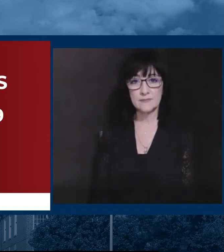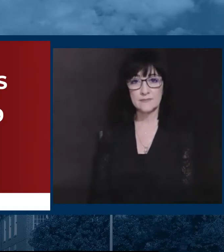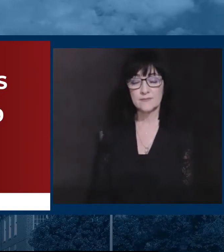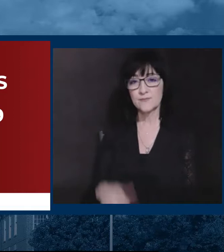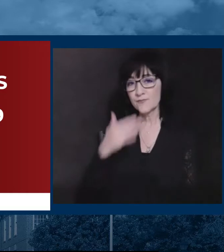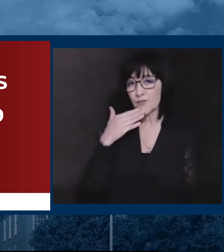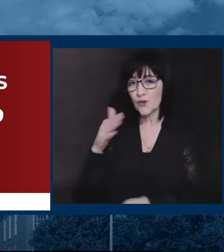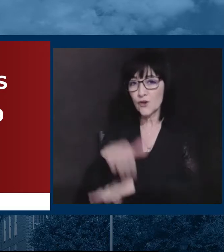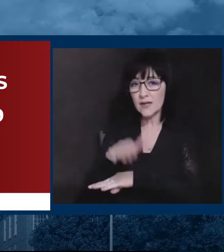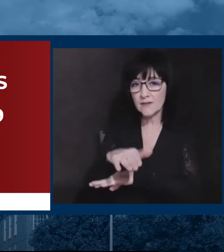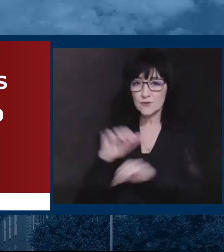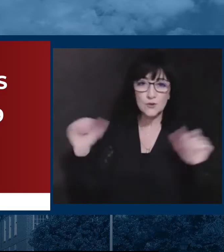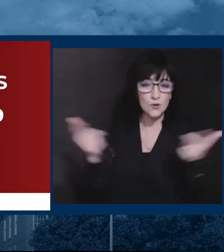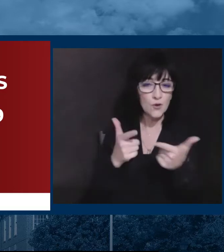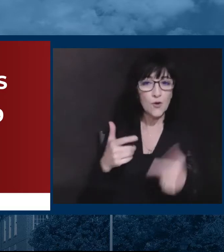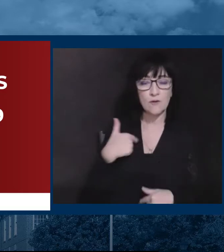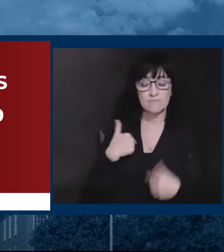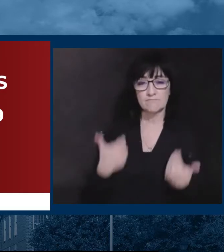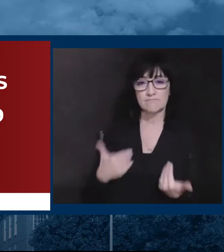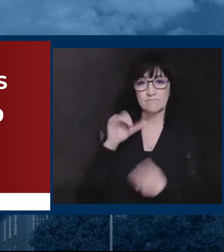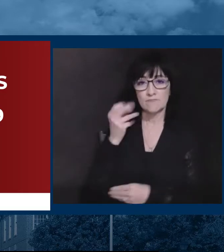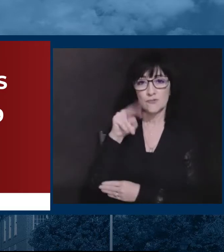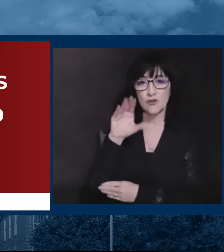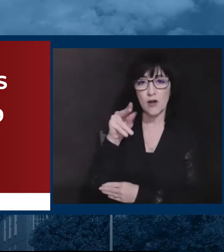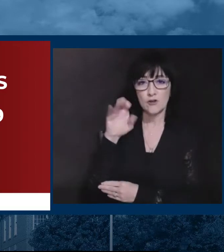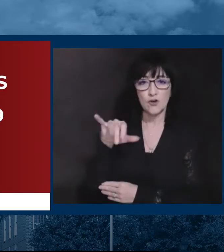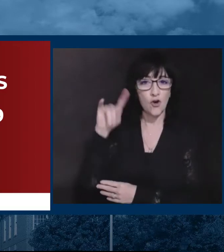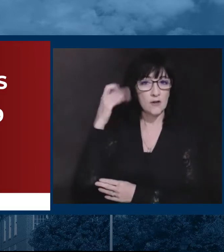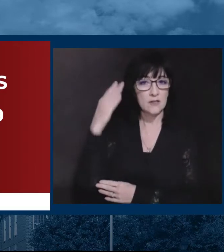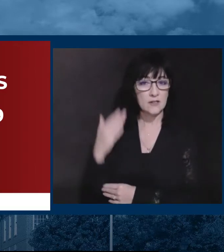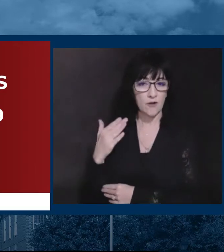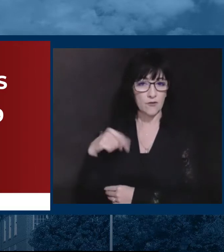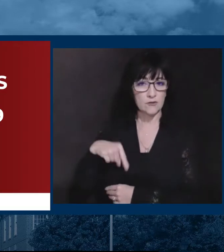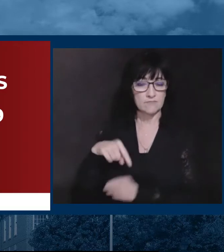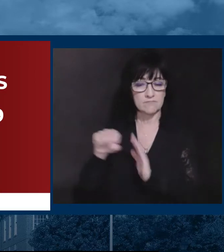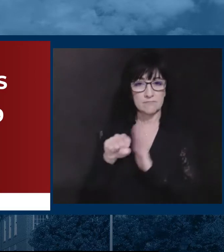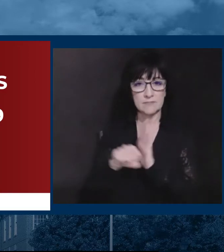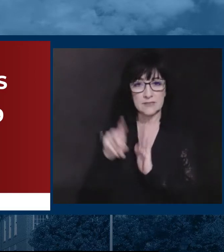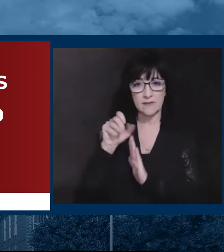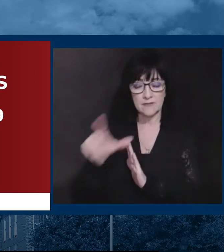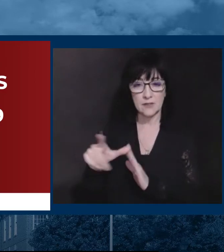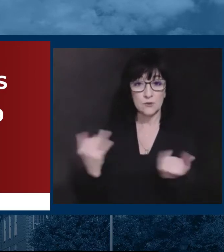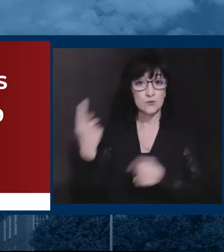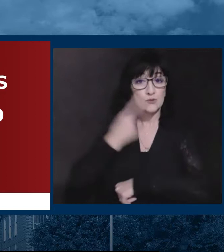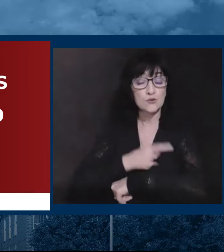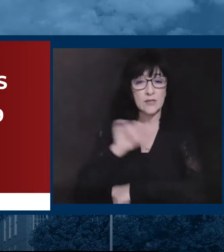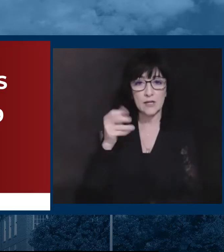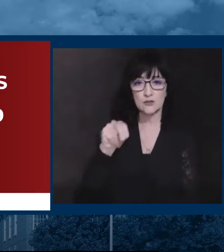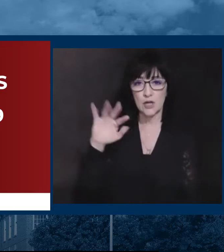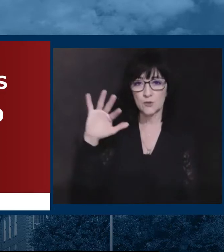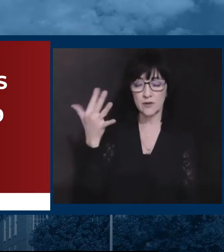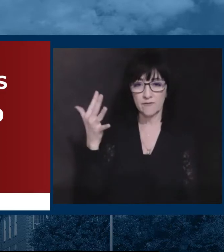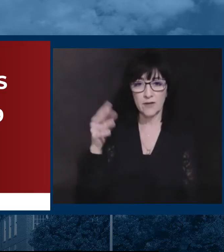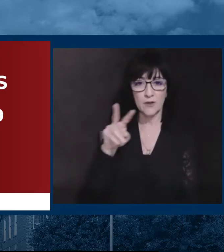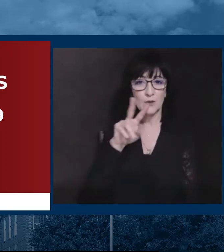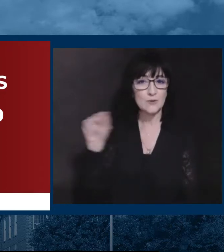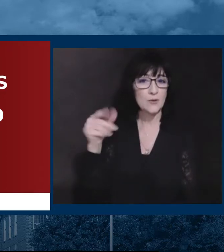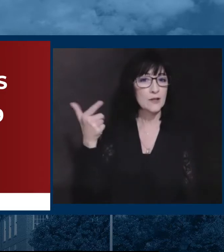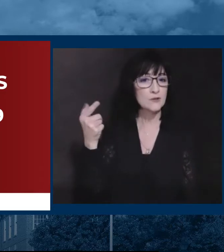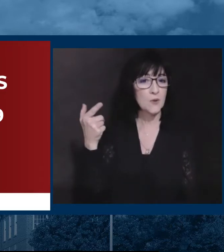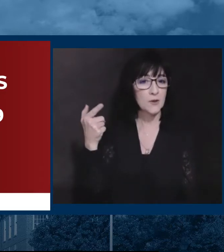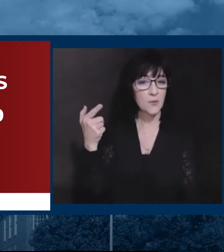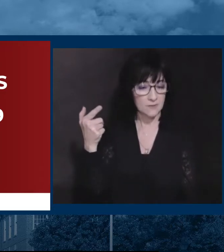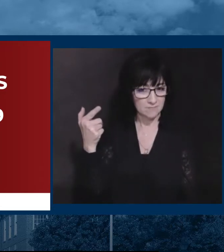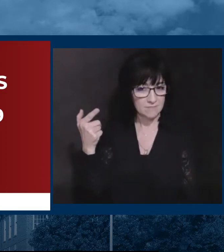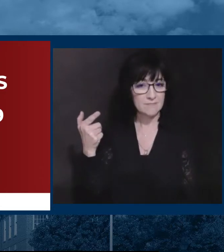Good afternoon, everyone. I'm Governor John Carney. It's January the 5th, 2021. Welcome to the new year.